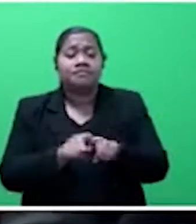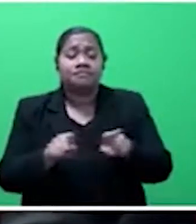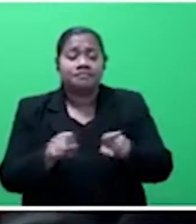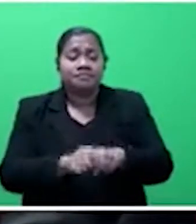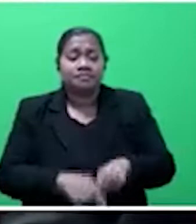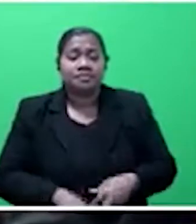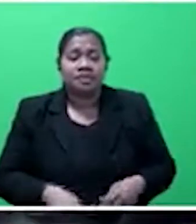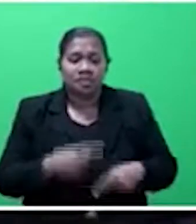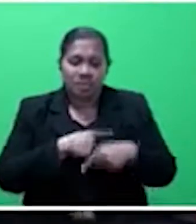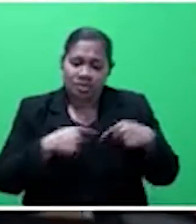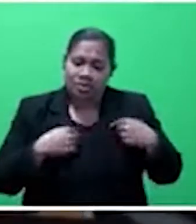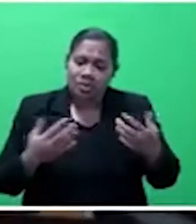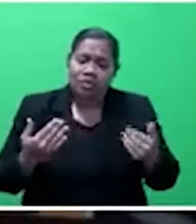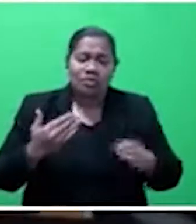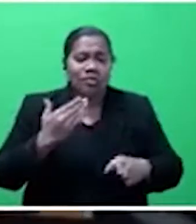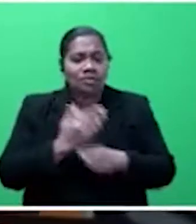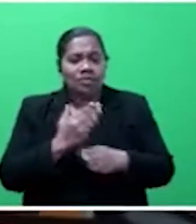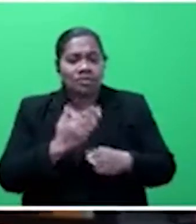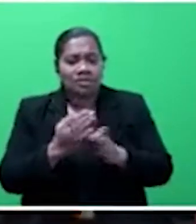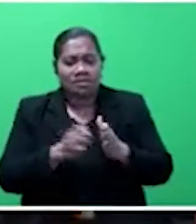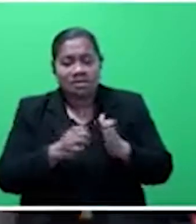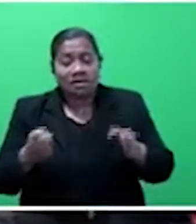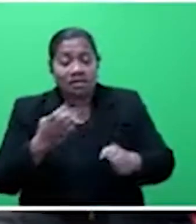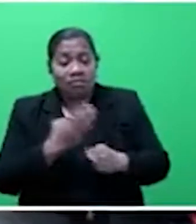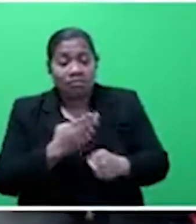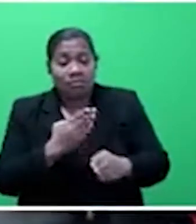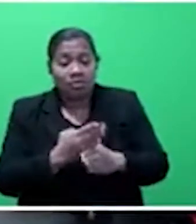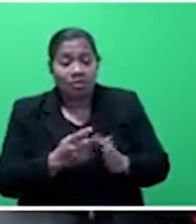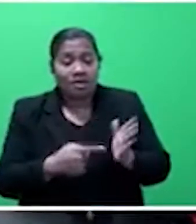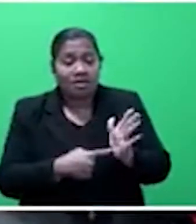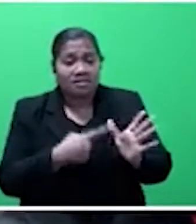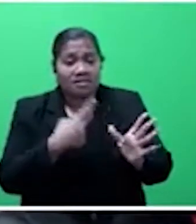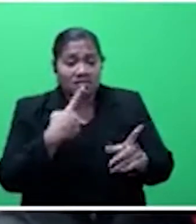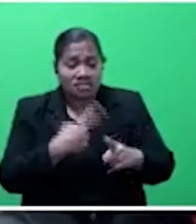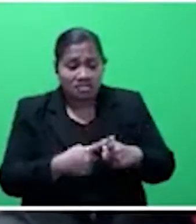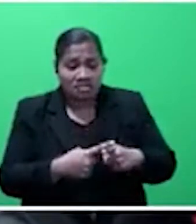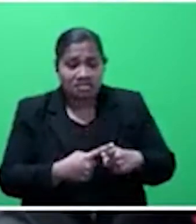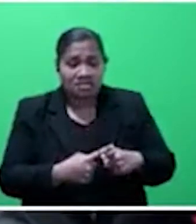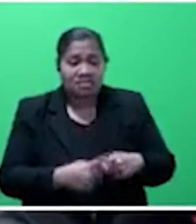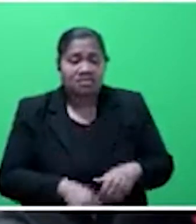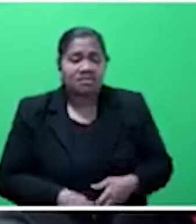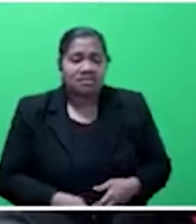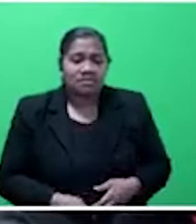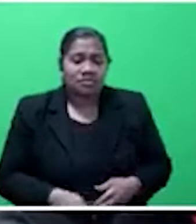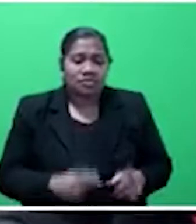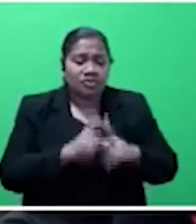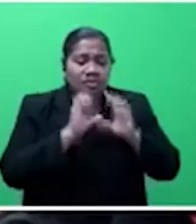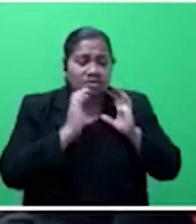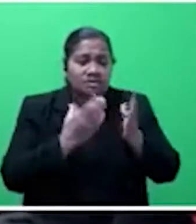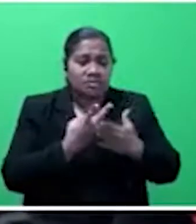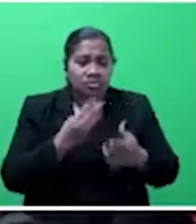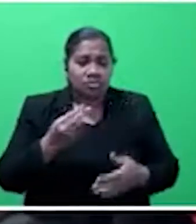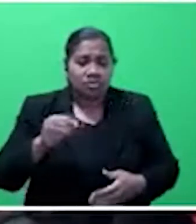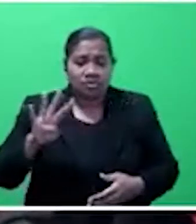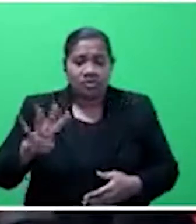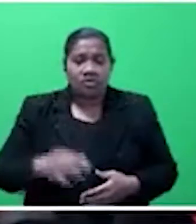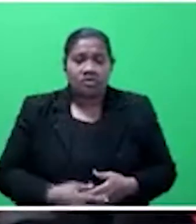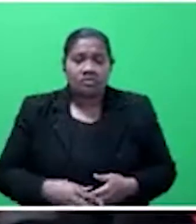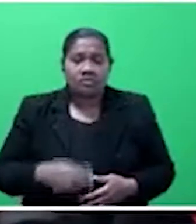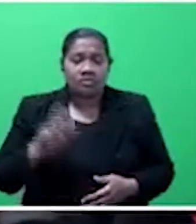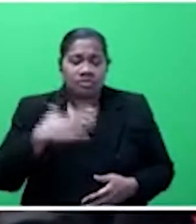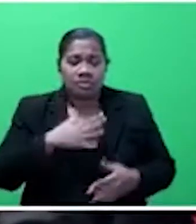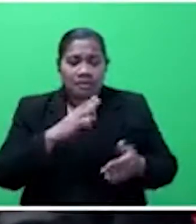in extending the employment tax scheme till December 2024 with a 300% tax deduction of the amount of